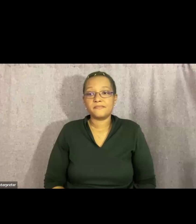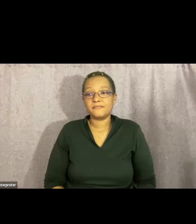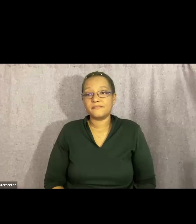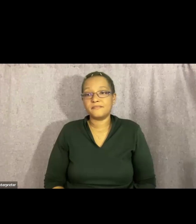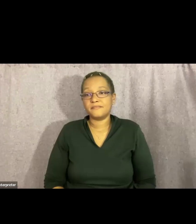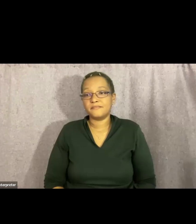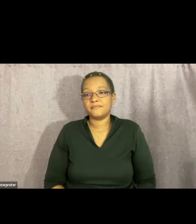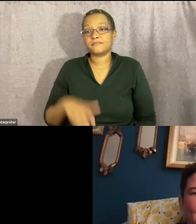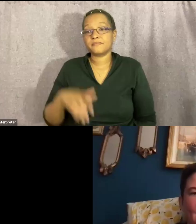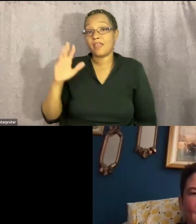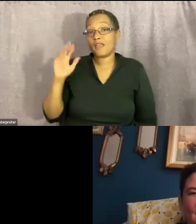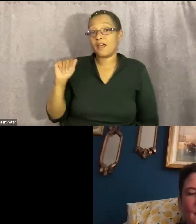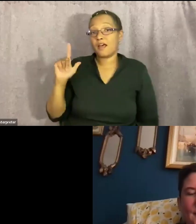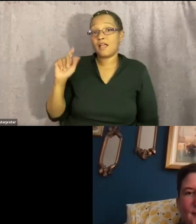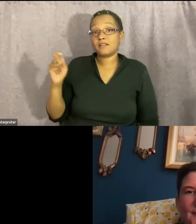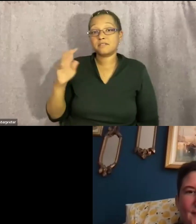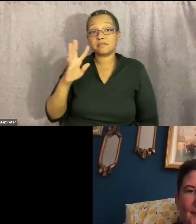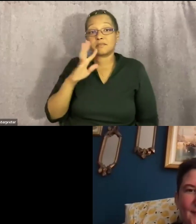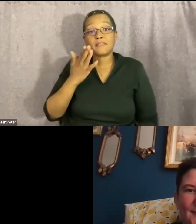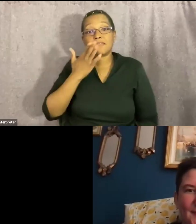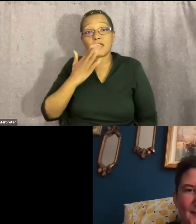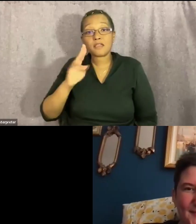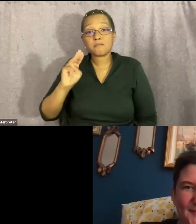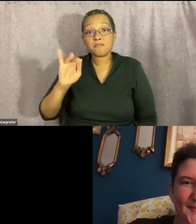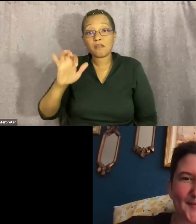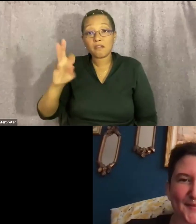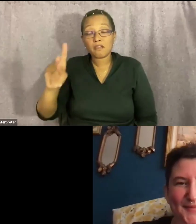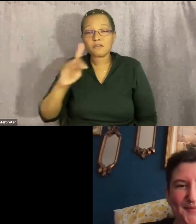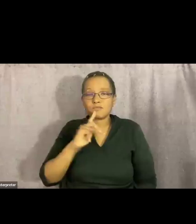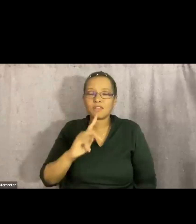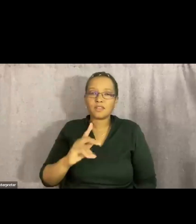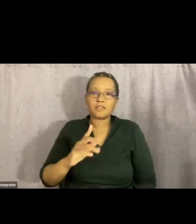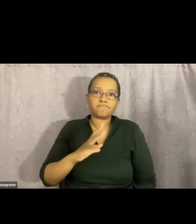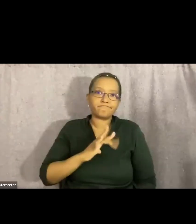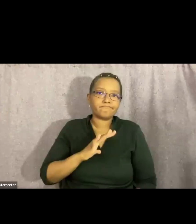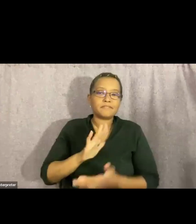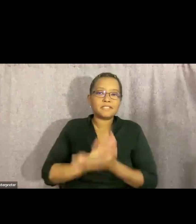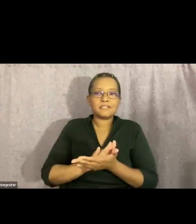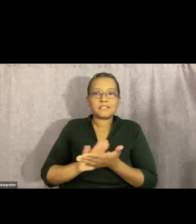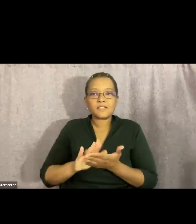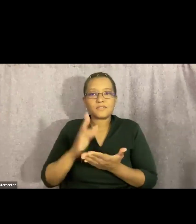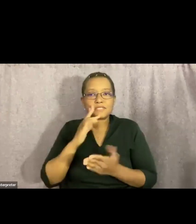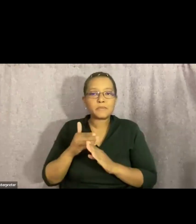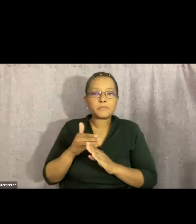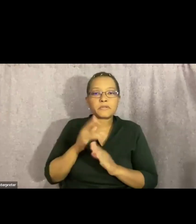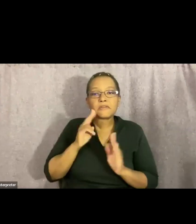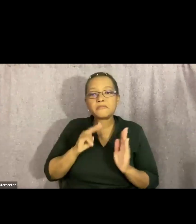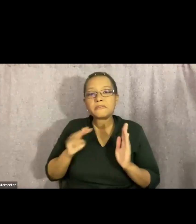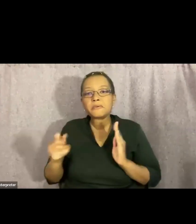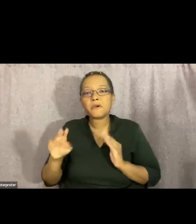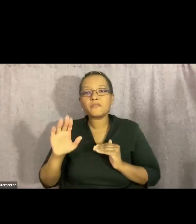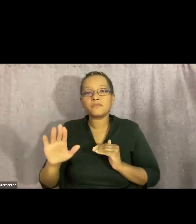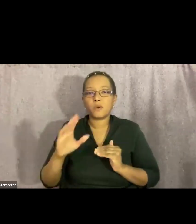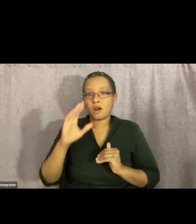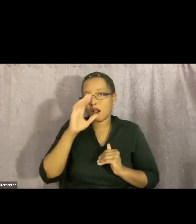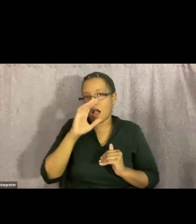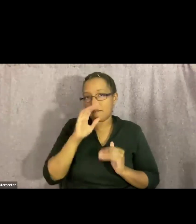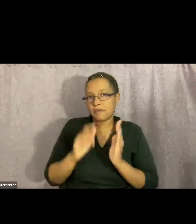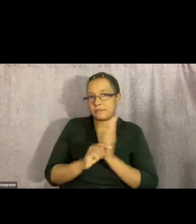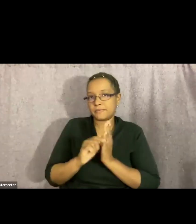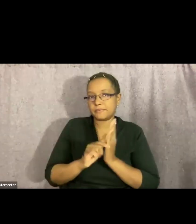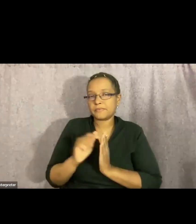chat. Or if you'd like to access any of those zines, including the one that's available as a free download, that's all